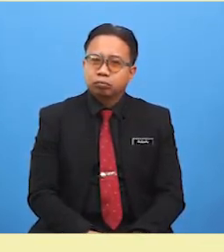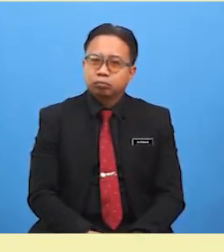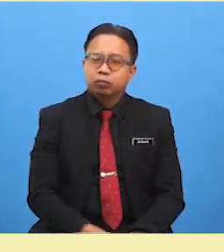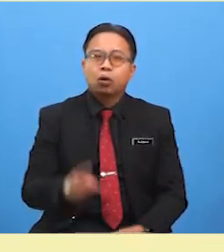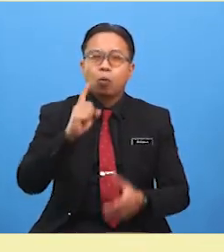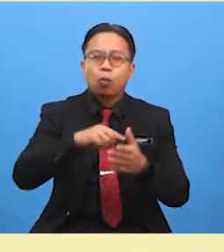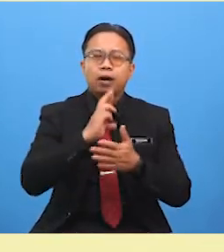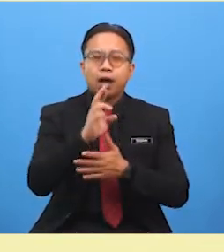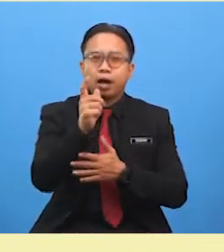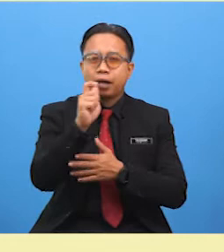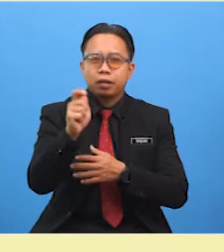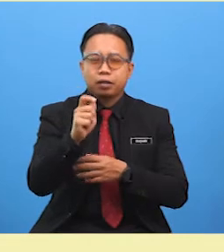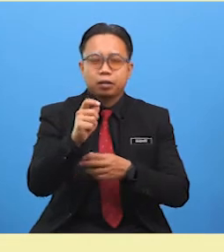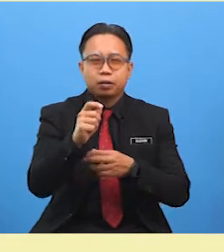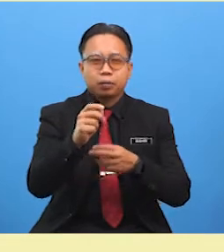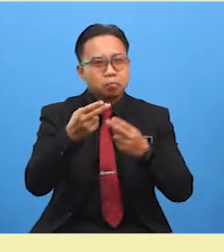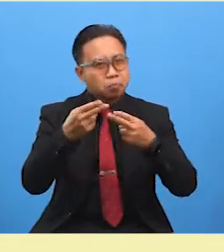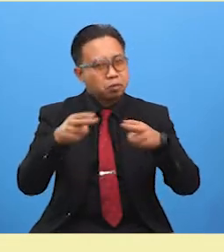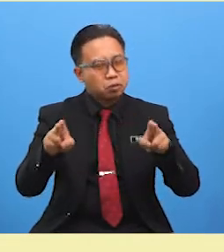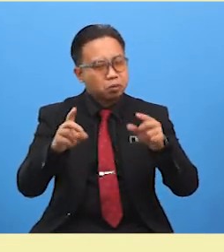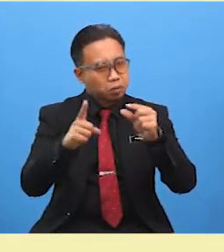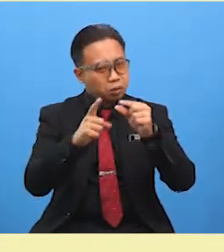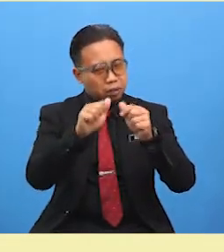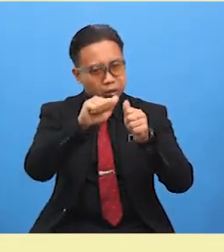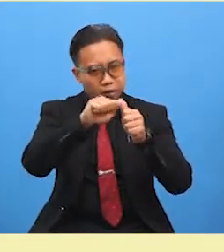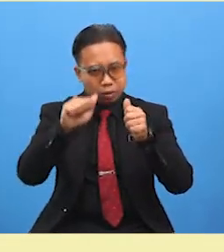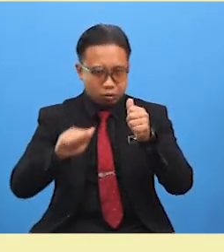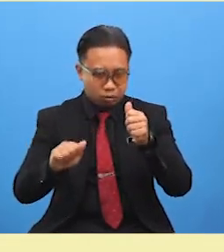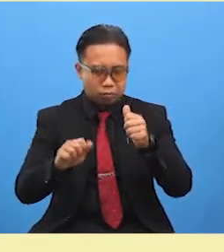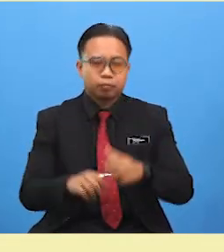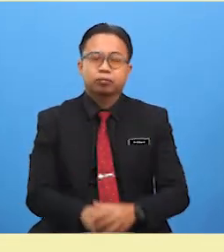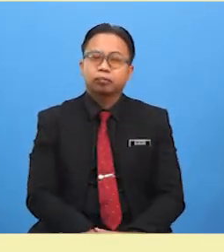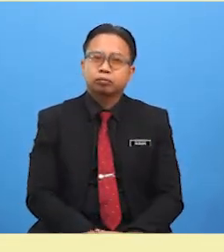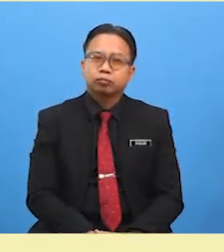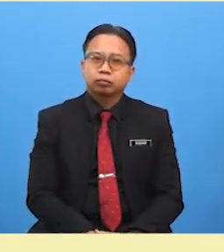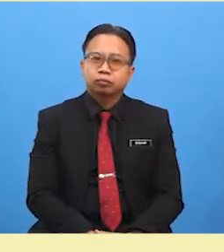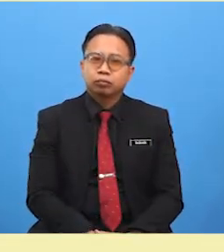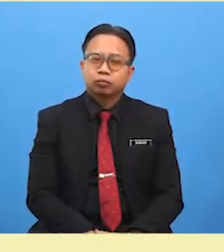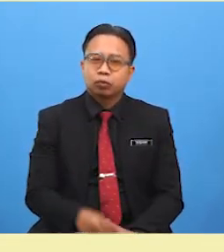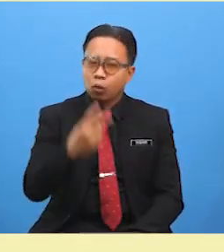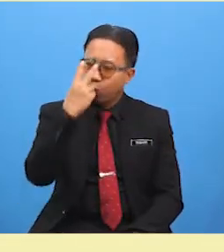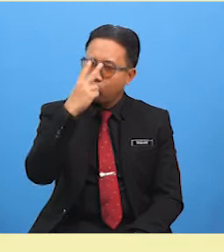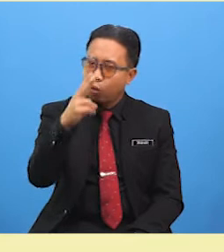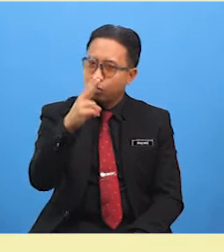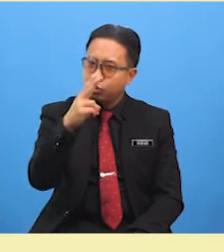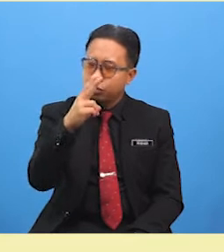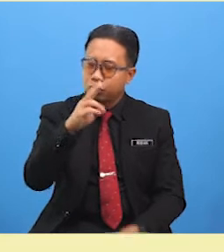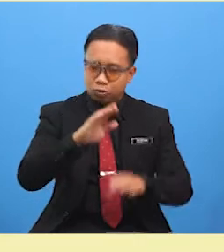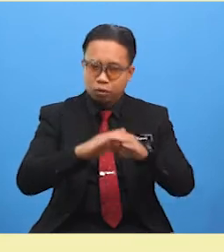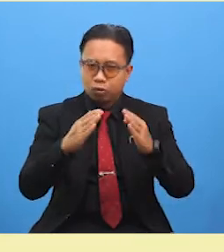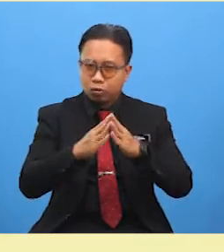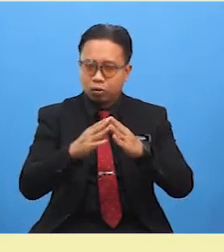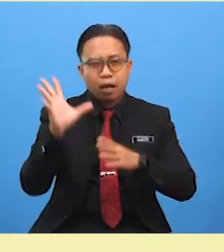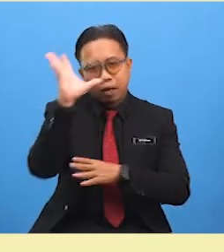What Are the Missing Letters? Yes, just like Hangman. So while you're watching at home, I would like you